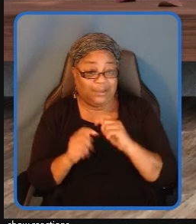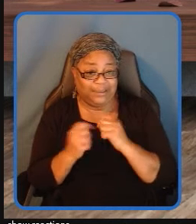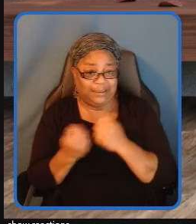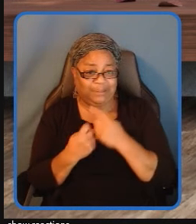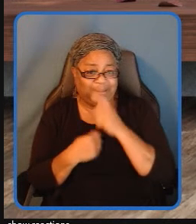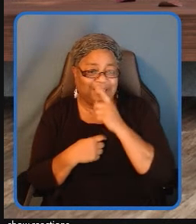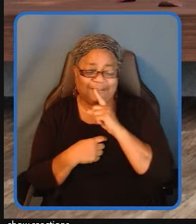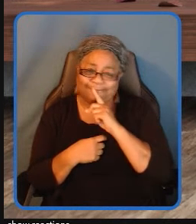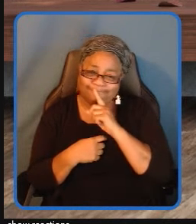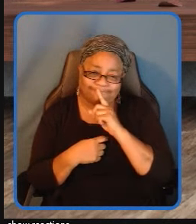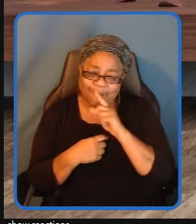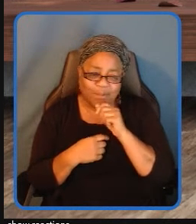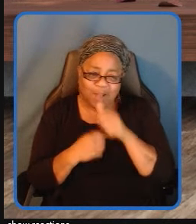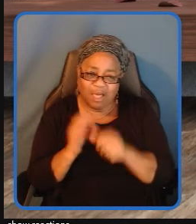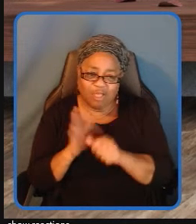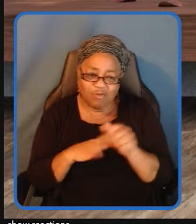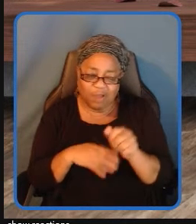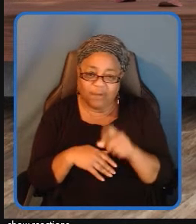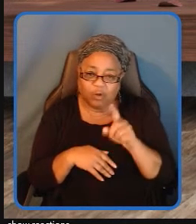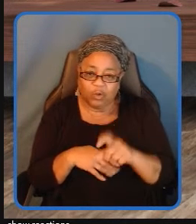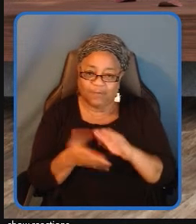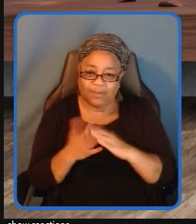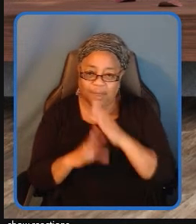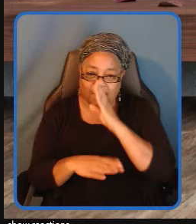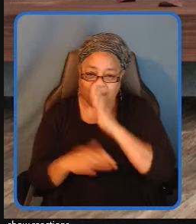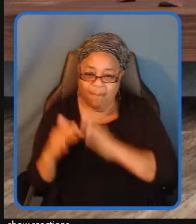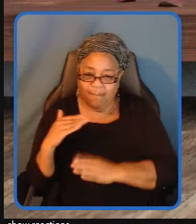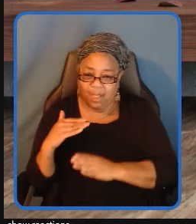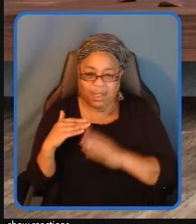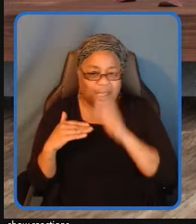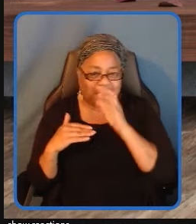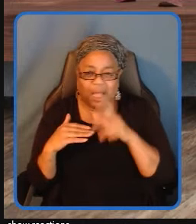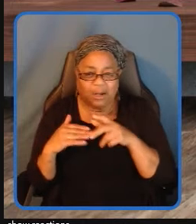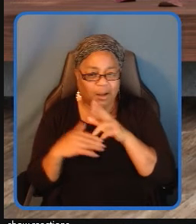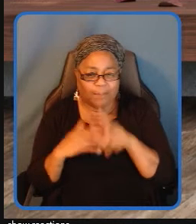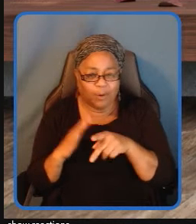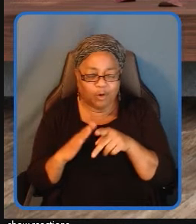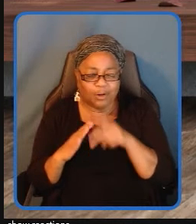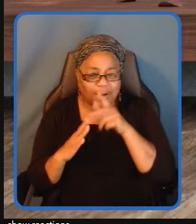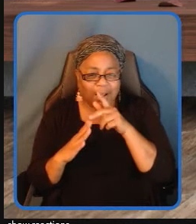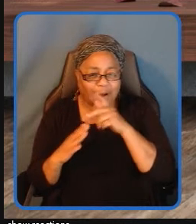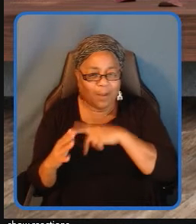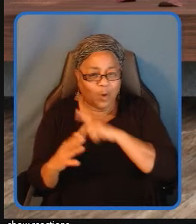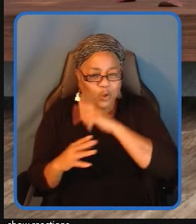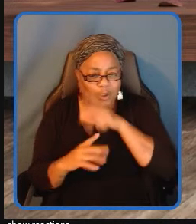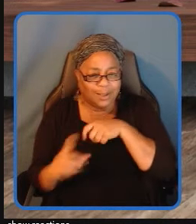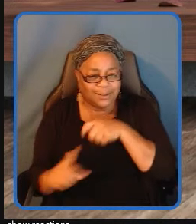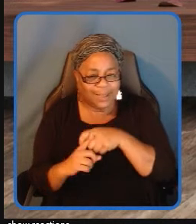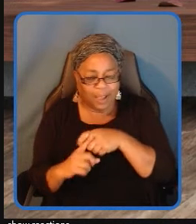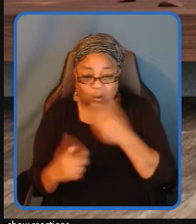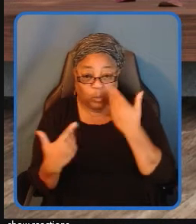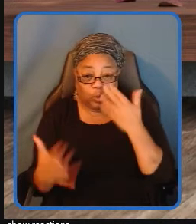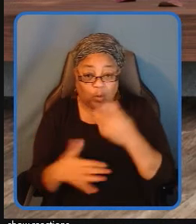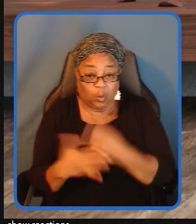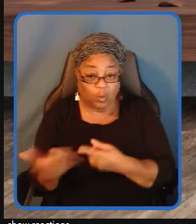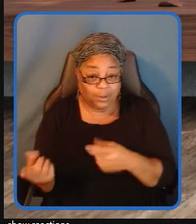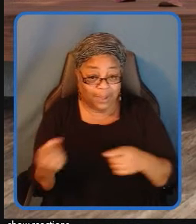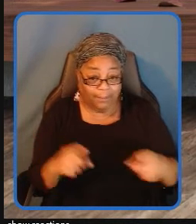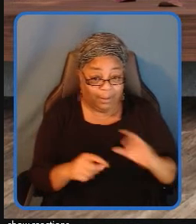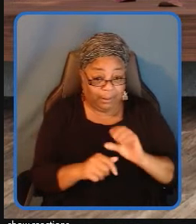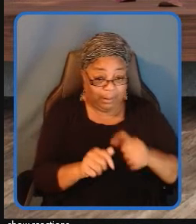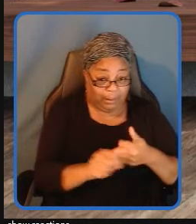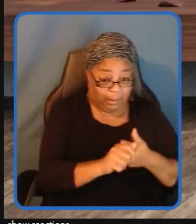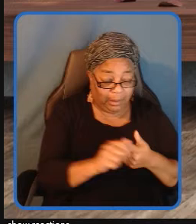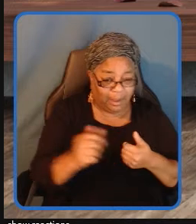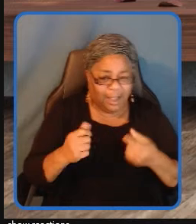being very, very humble about that and not taking that as a personal attack that you've done something wrong. Because we don't know what's going on, especially in this last